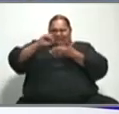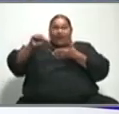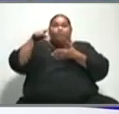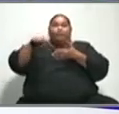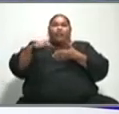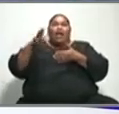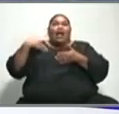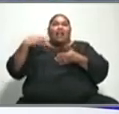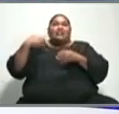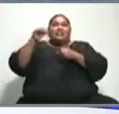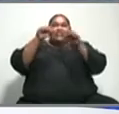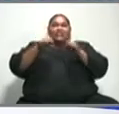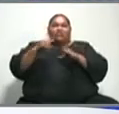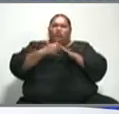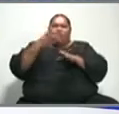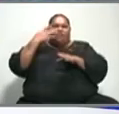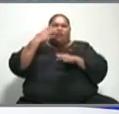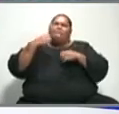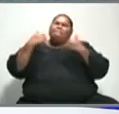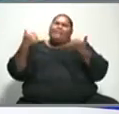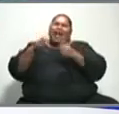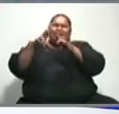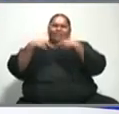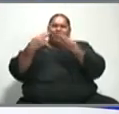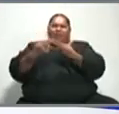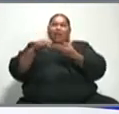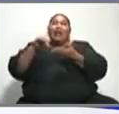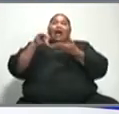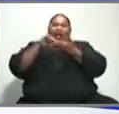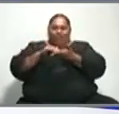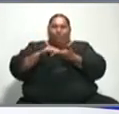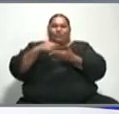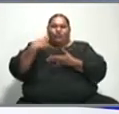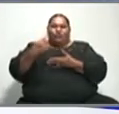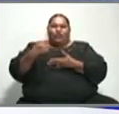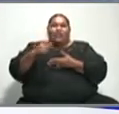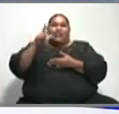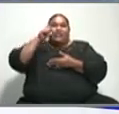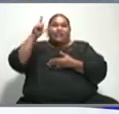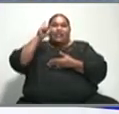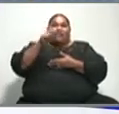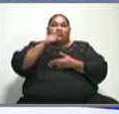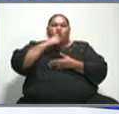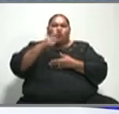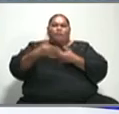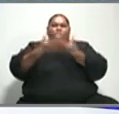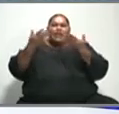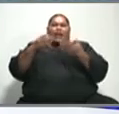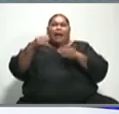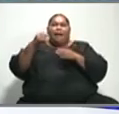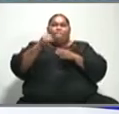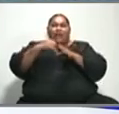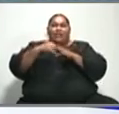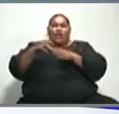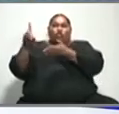healthcare system are all too familiar to many families. But help is on the way. Yesterday afternoon, a major medical donation from the